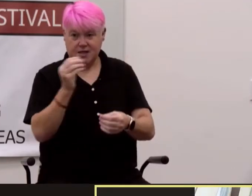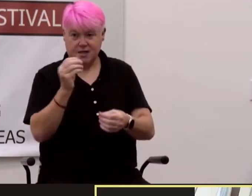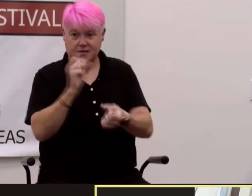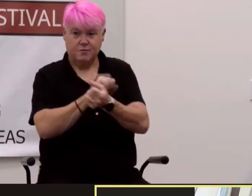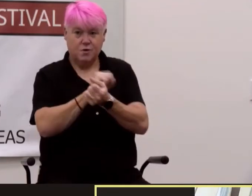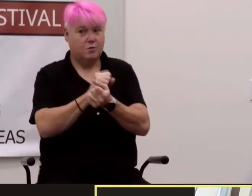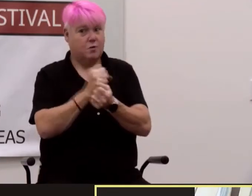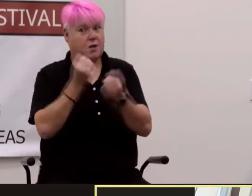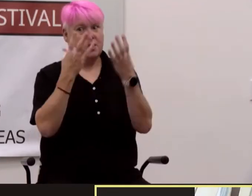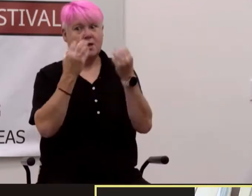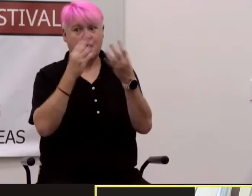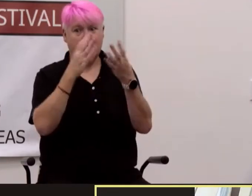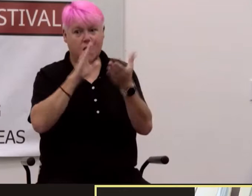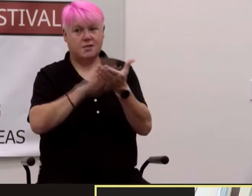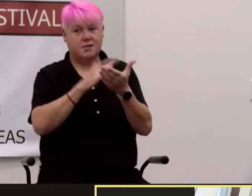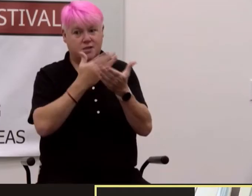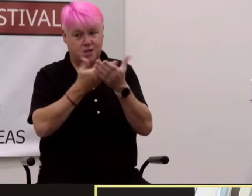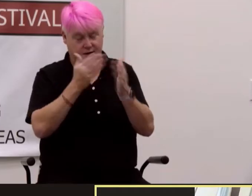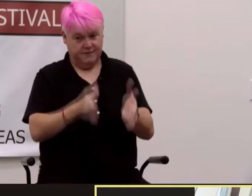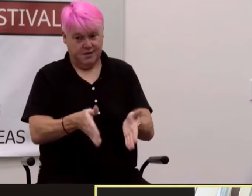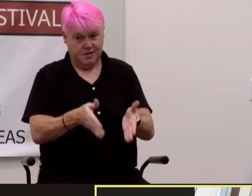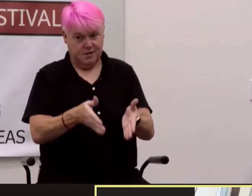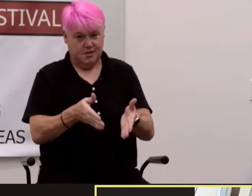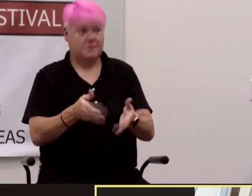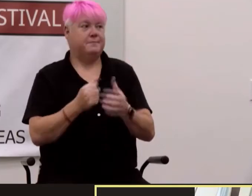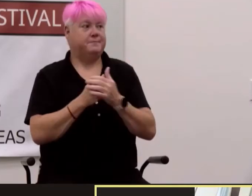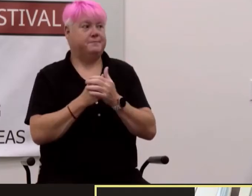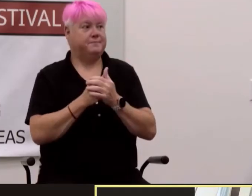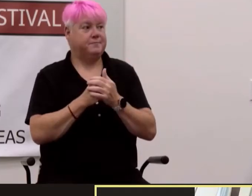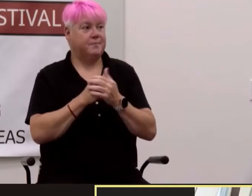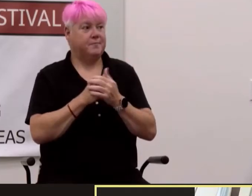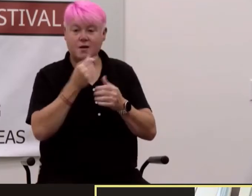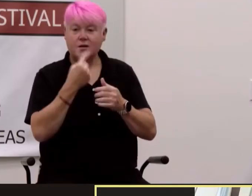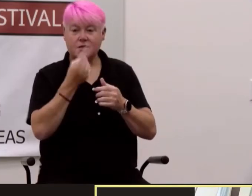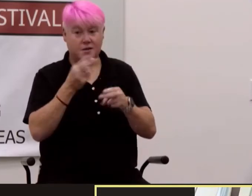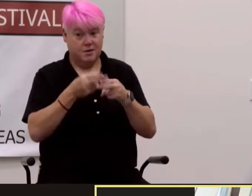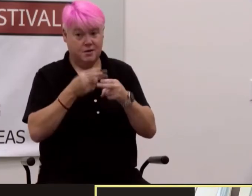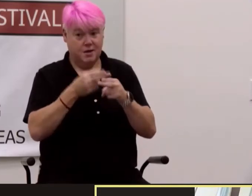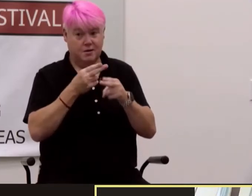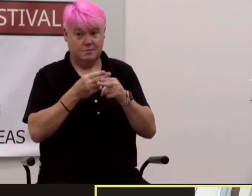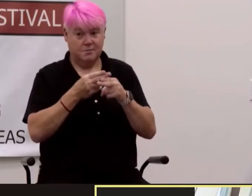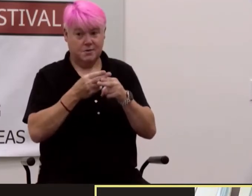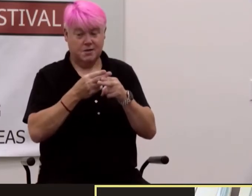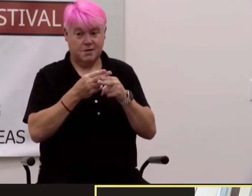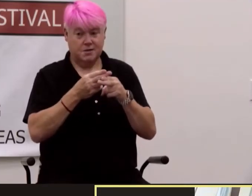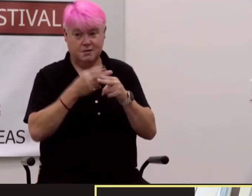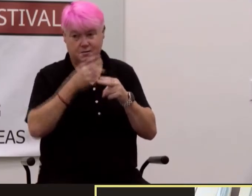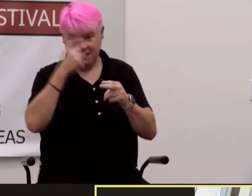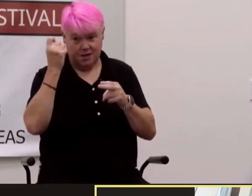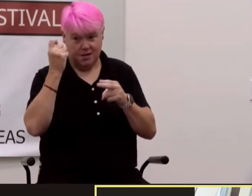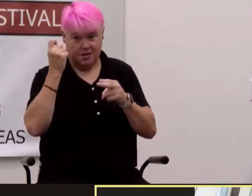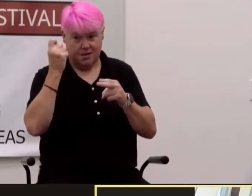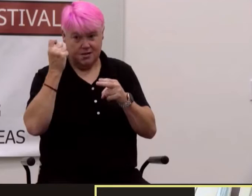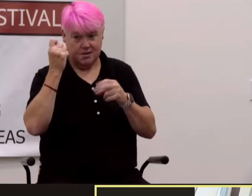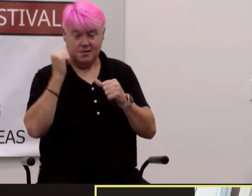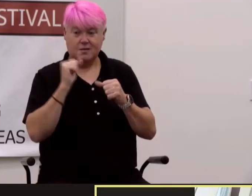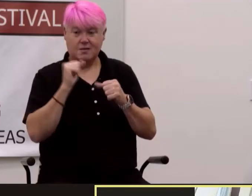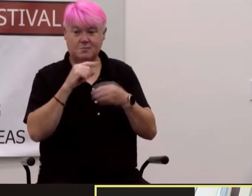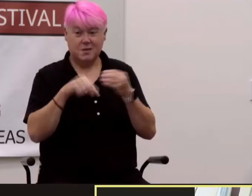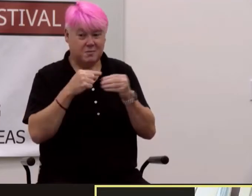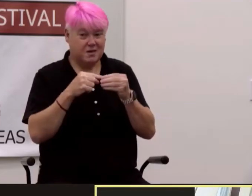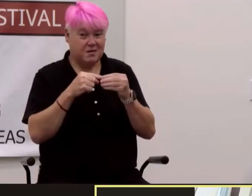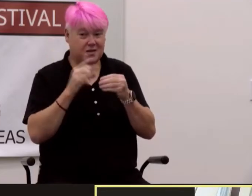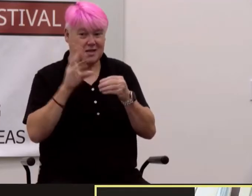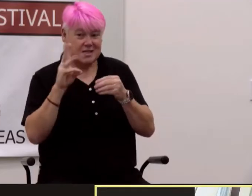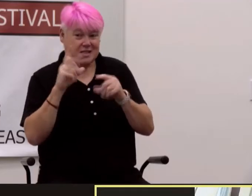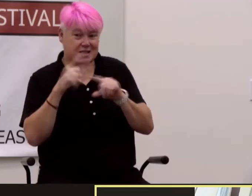great chefs to get me to where I am. I'm not going to say their names just because, but there's been about 6